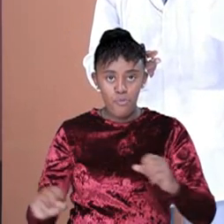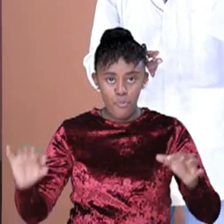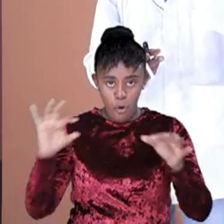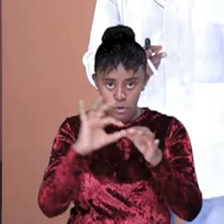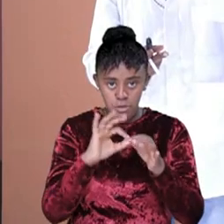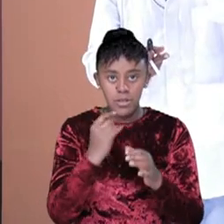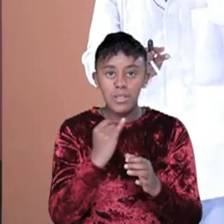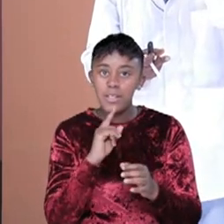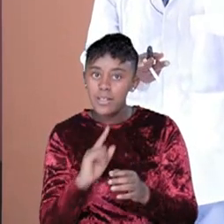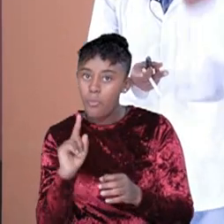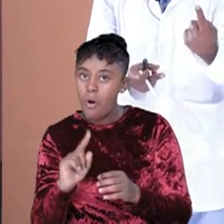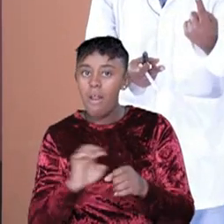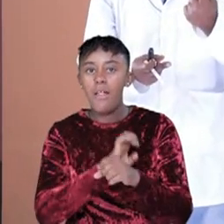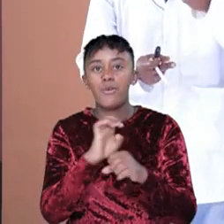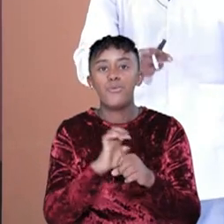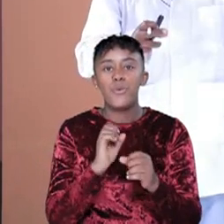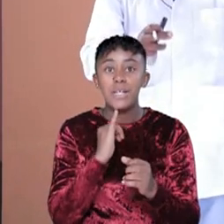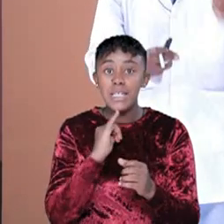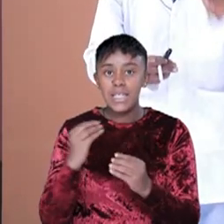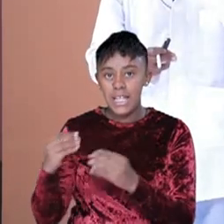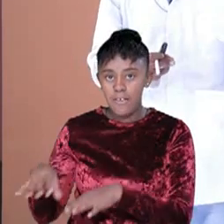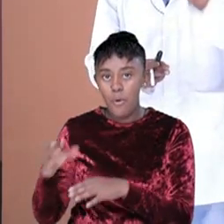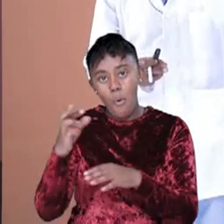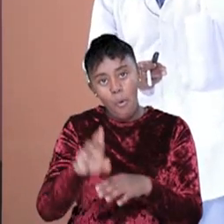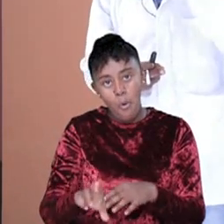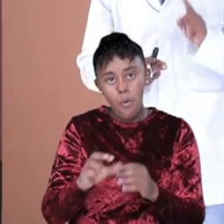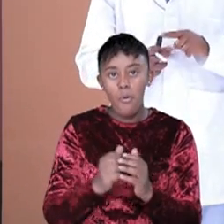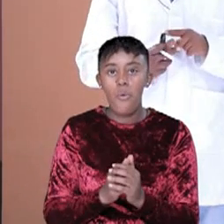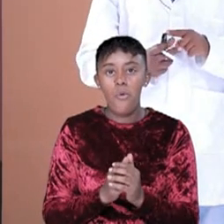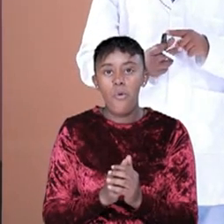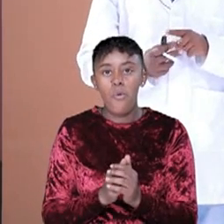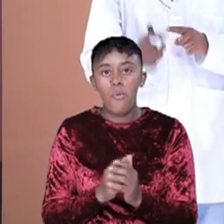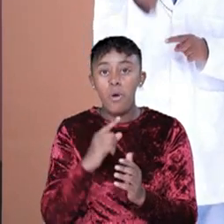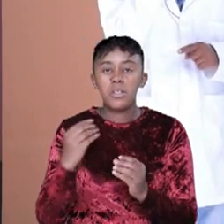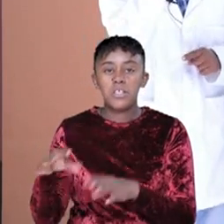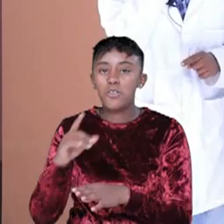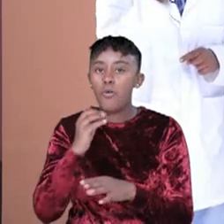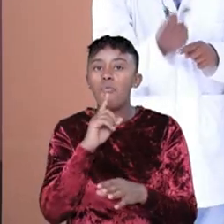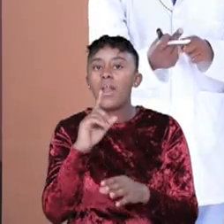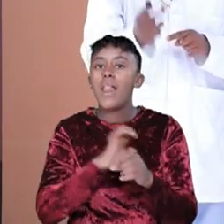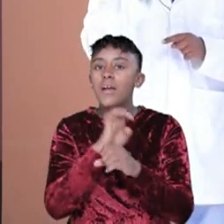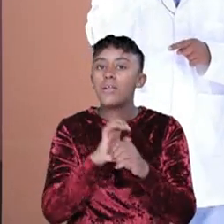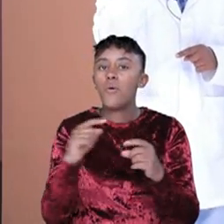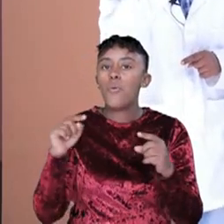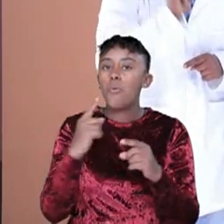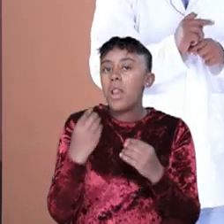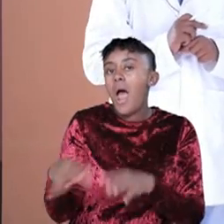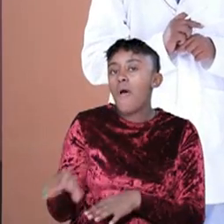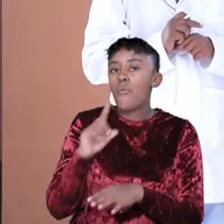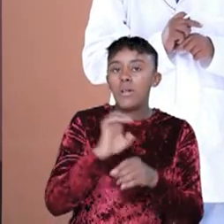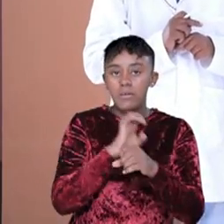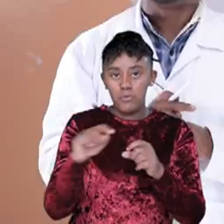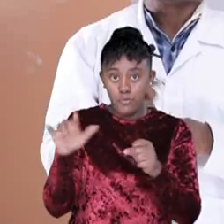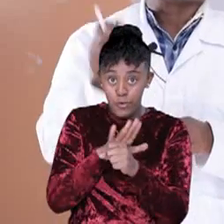1 electron is leave or a scarcity of 1 electron. We lack 1 electron to fulfill the